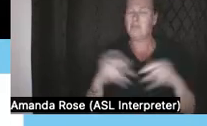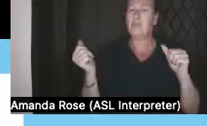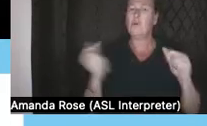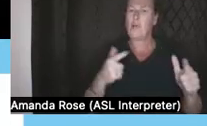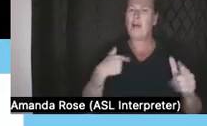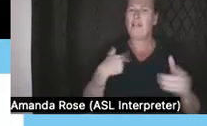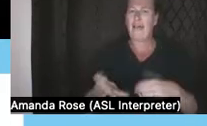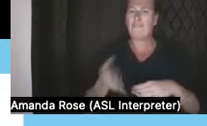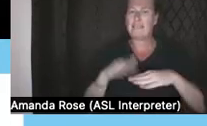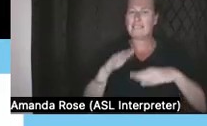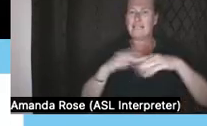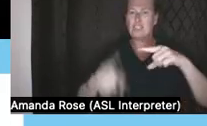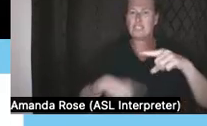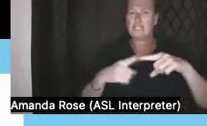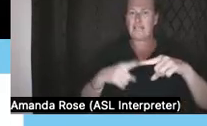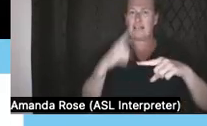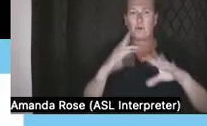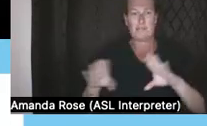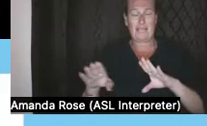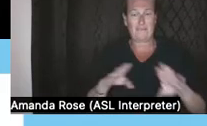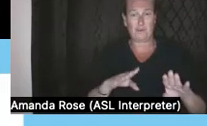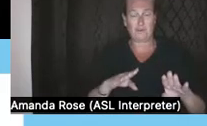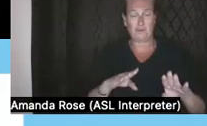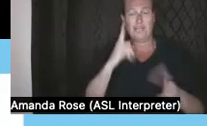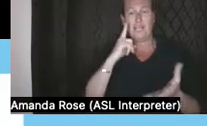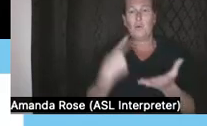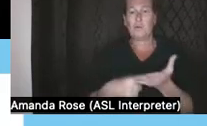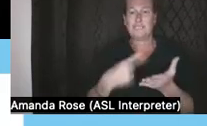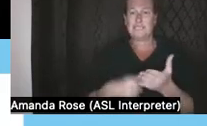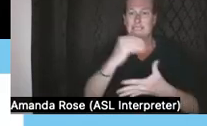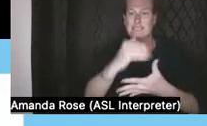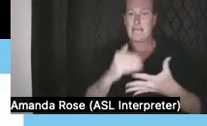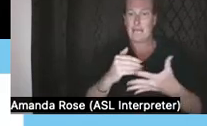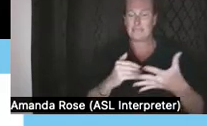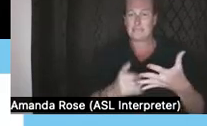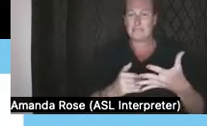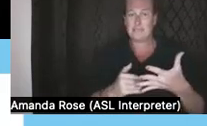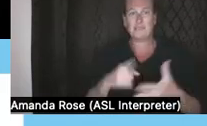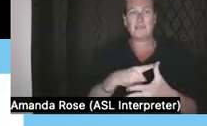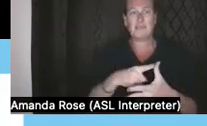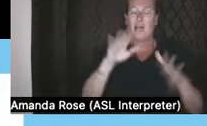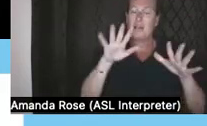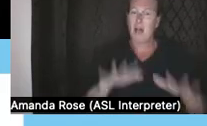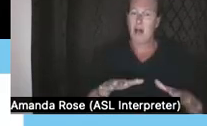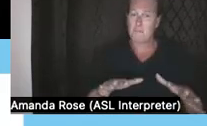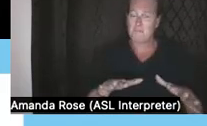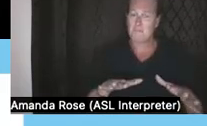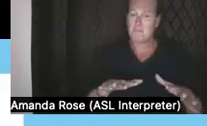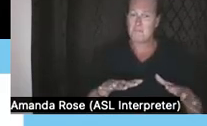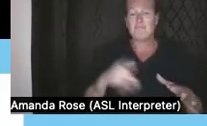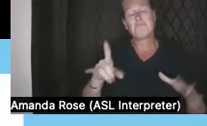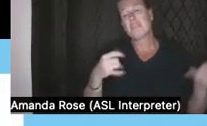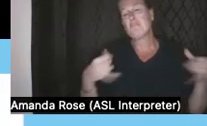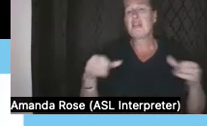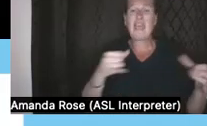for a behavior, and we're going to discuss the steps in it. So this will be calm, the kiddos, you know, playing at